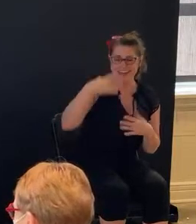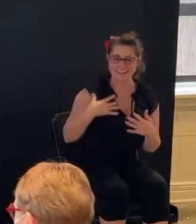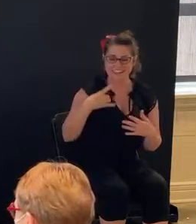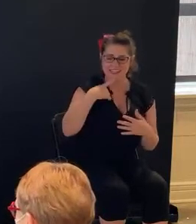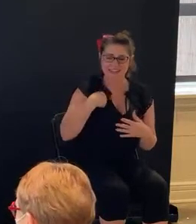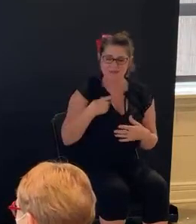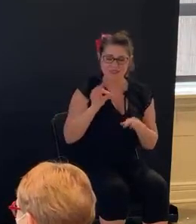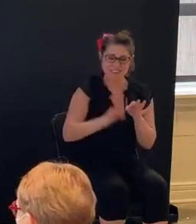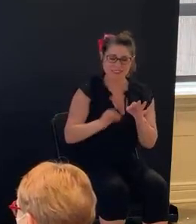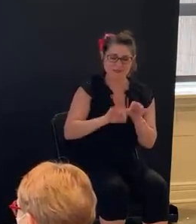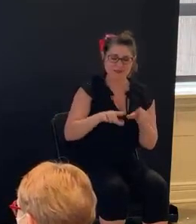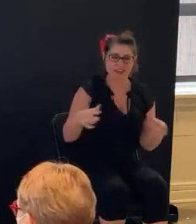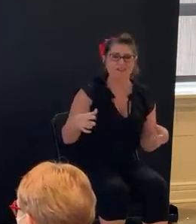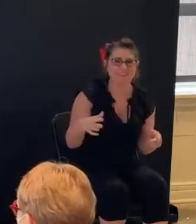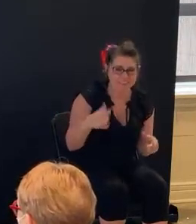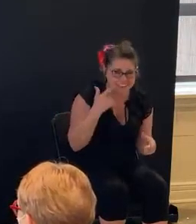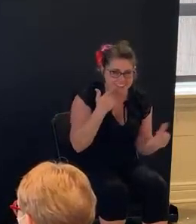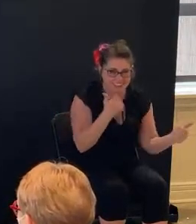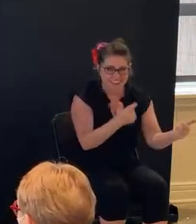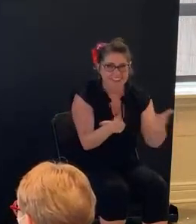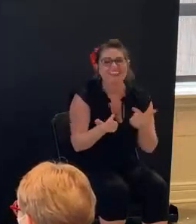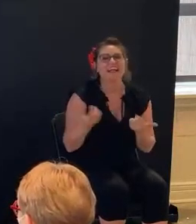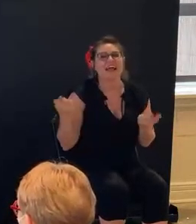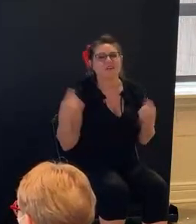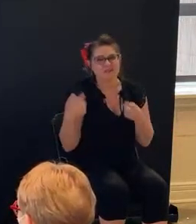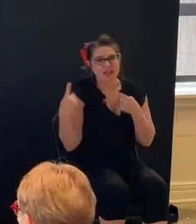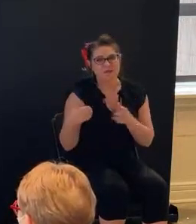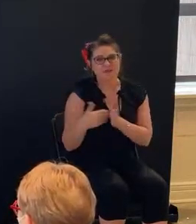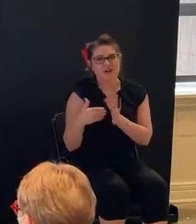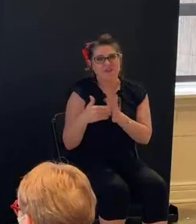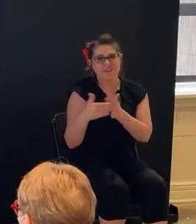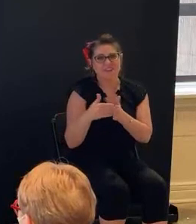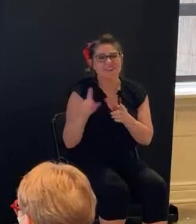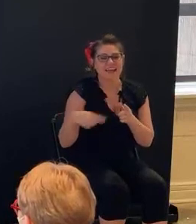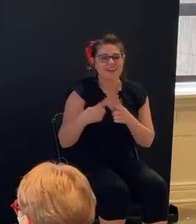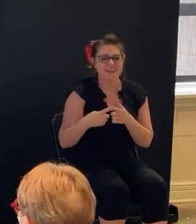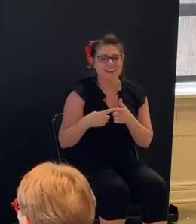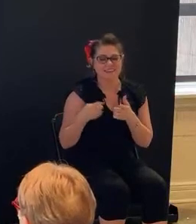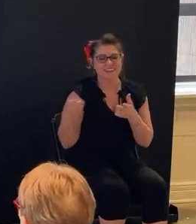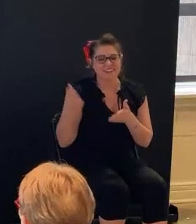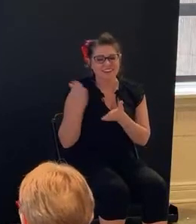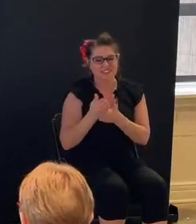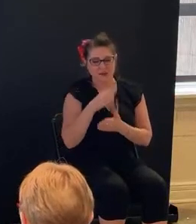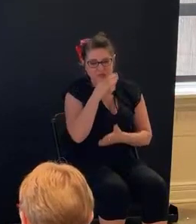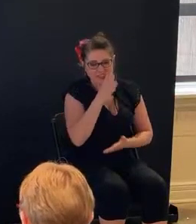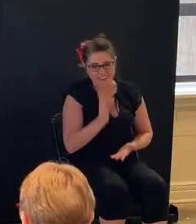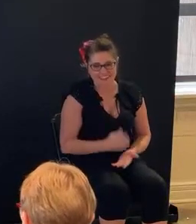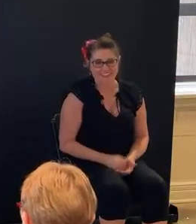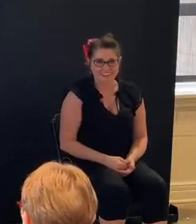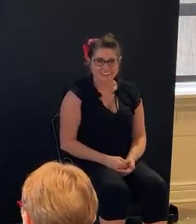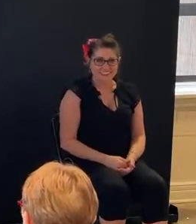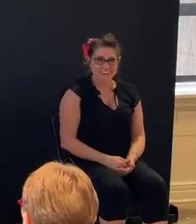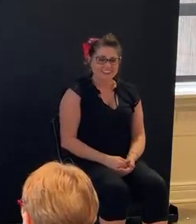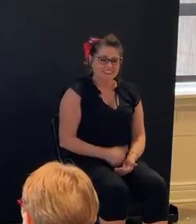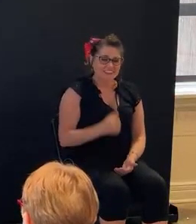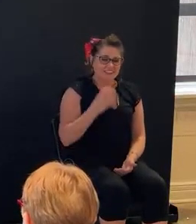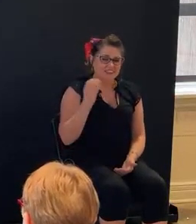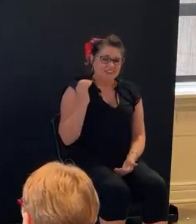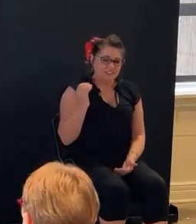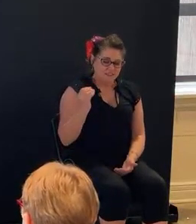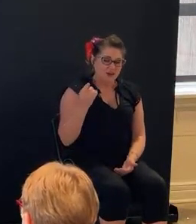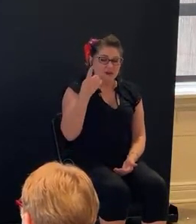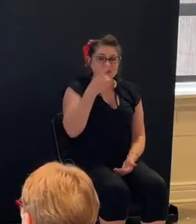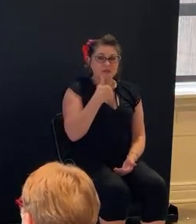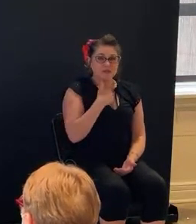language, and then this will happen two or three times, and then we can stop pretending. So it's a lot of, I mean,